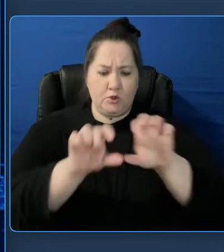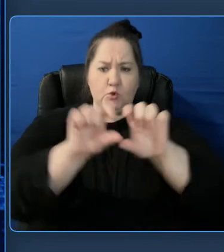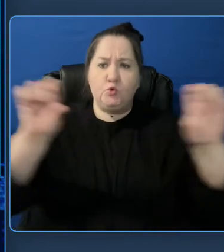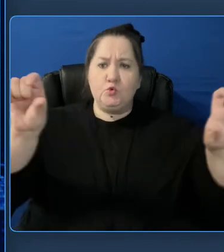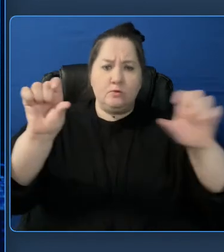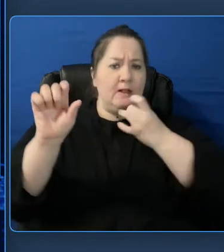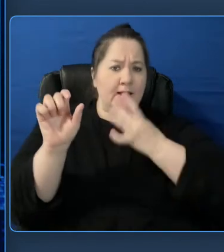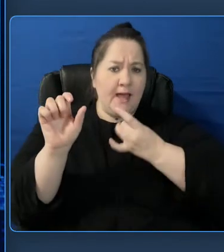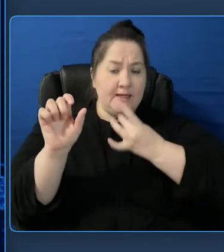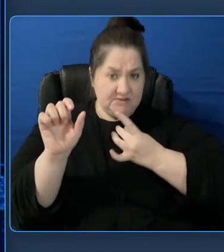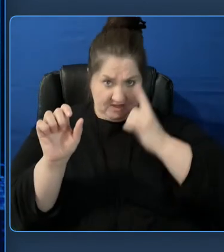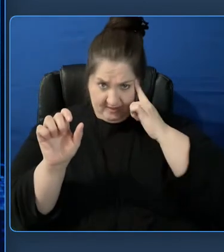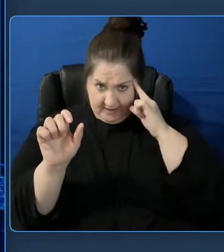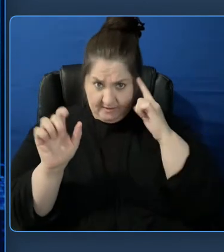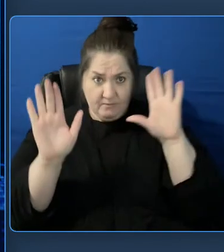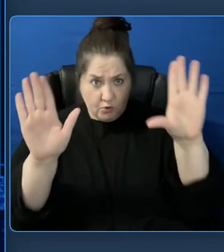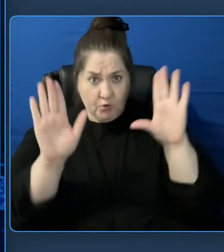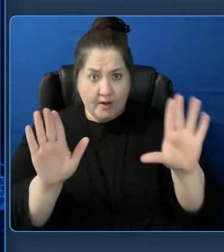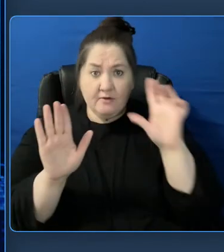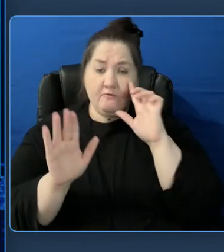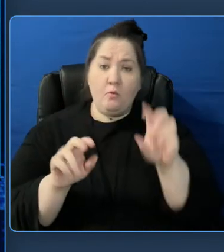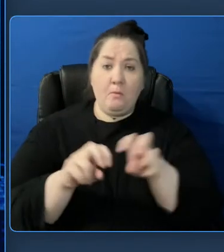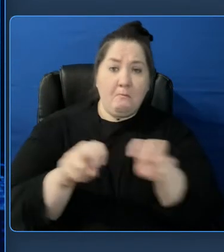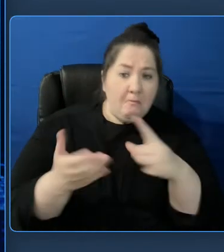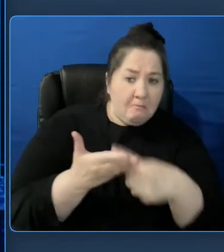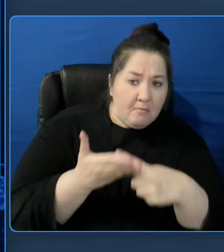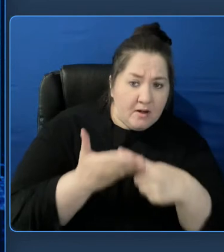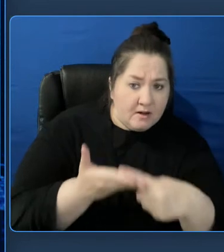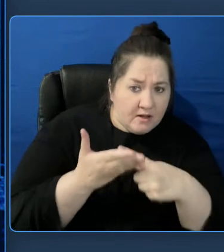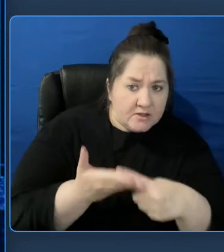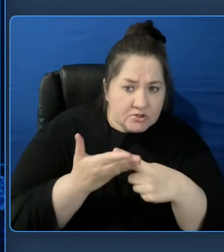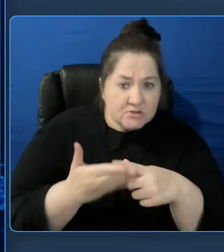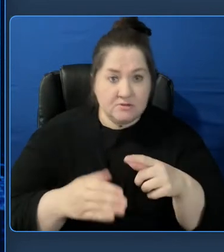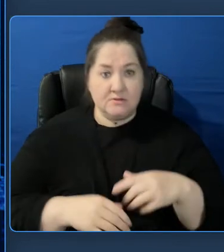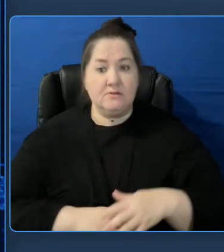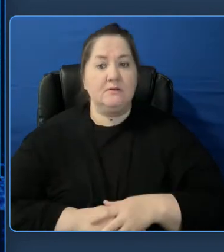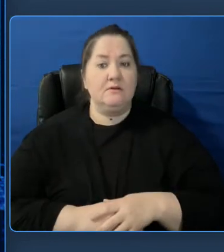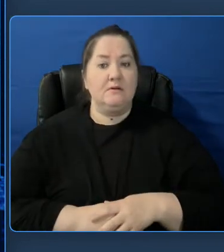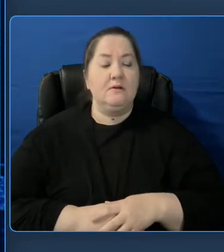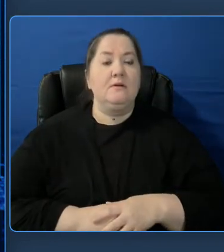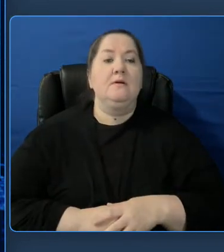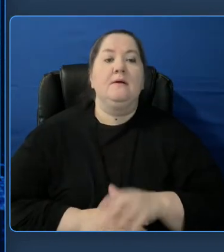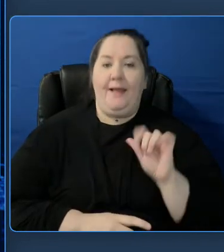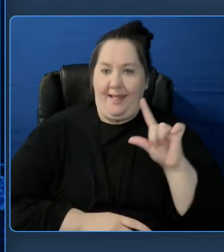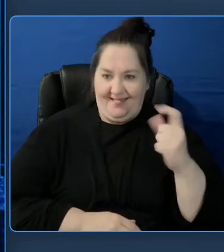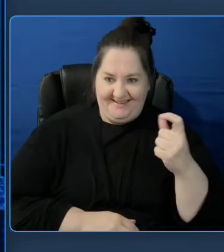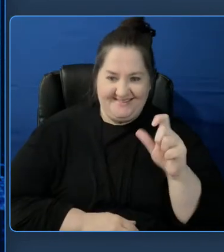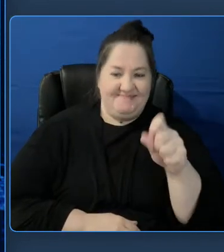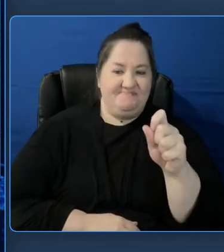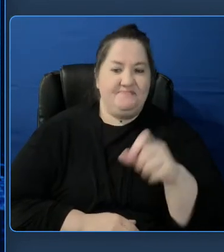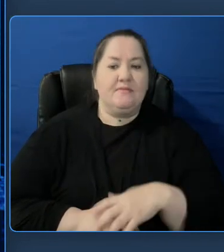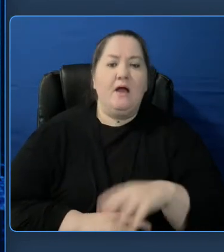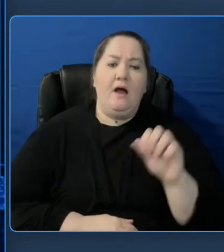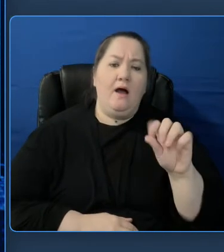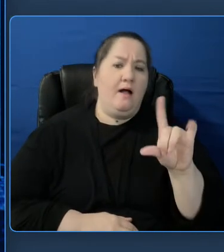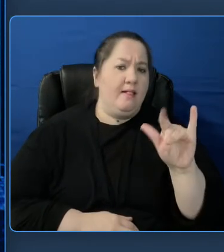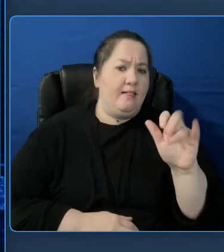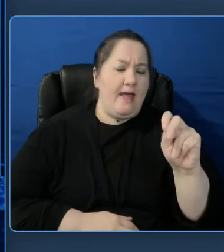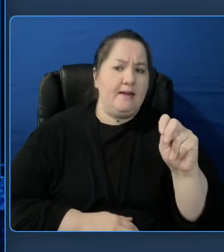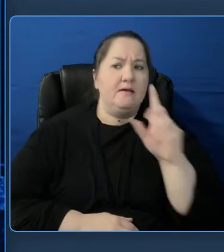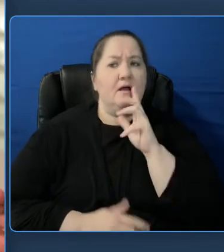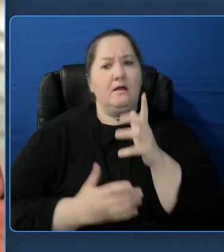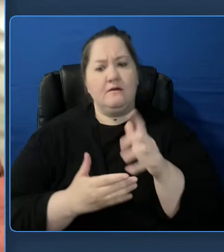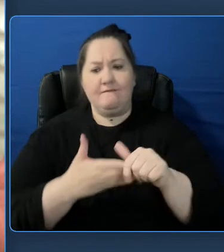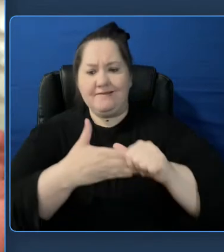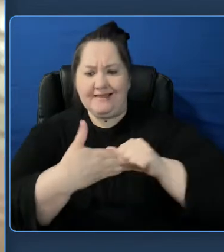these would be ideal for a panel discussion on camera. Alex? Yeah, I think that Aladdin makes a lot of great